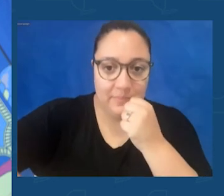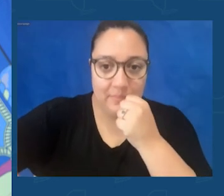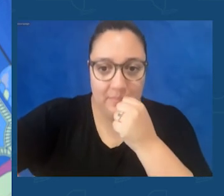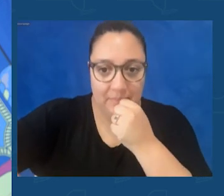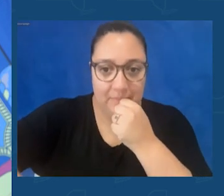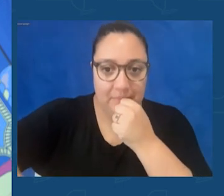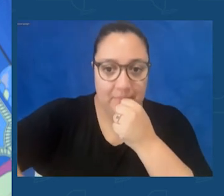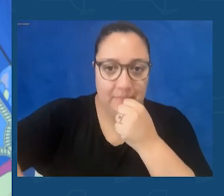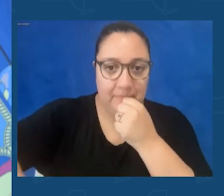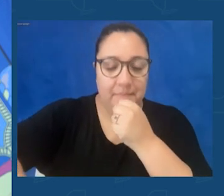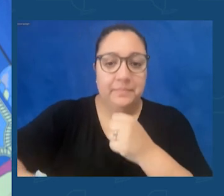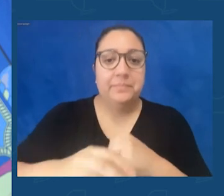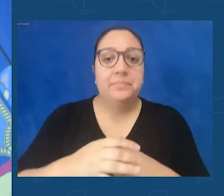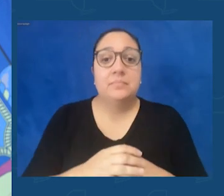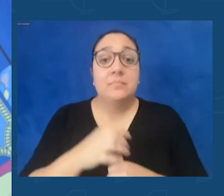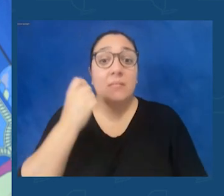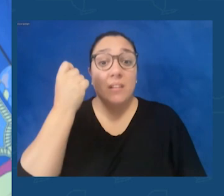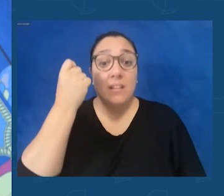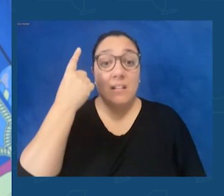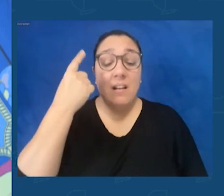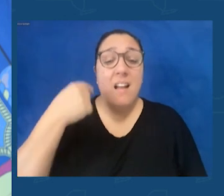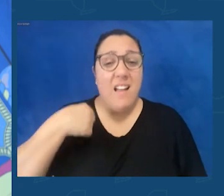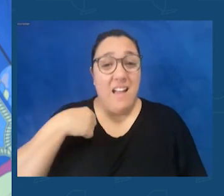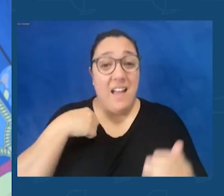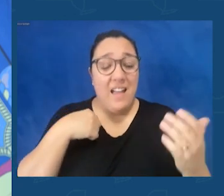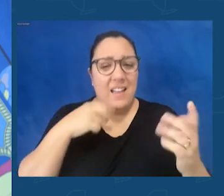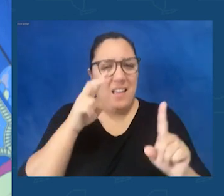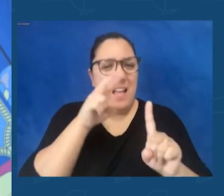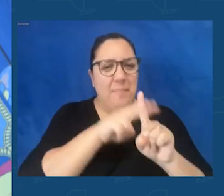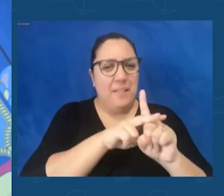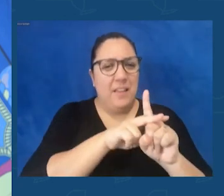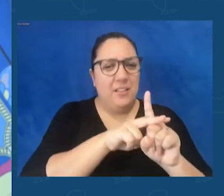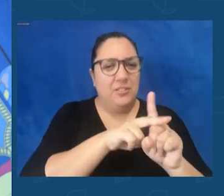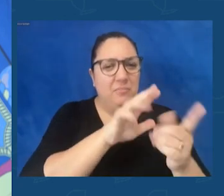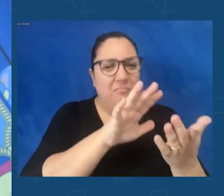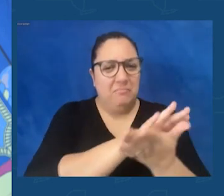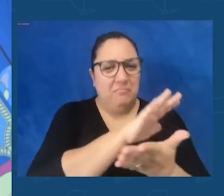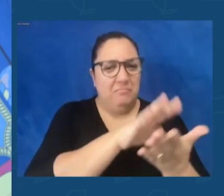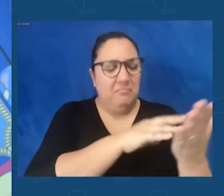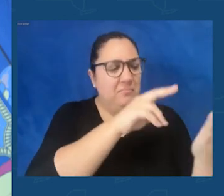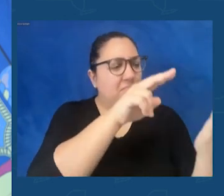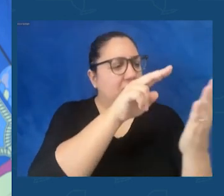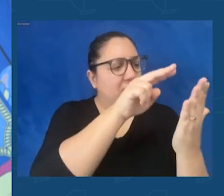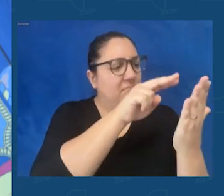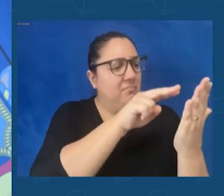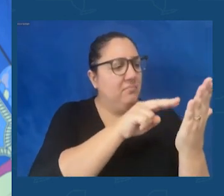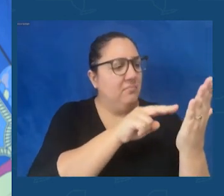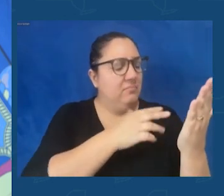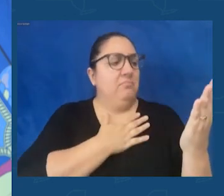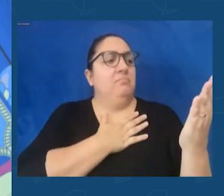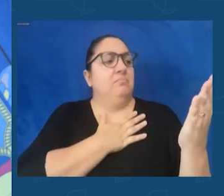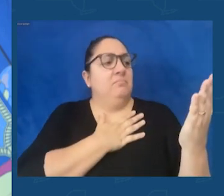And when I read the application, it is steeped in ambition. That is what's so powerful about it. It imagines all